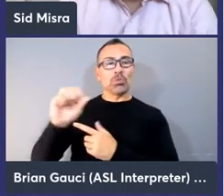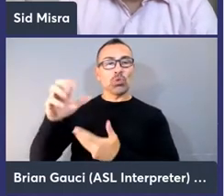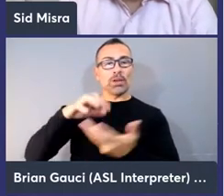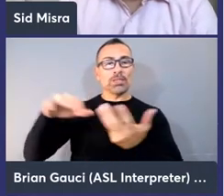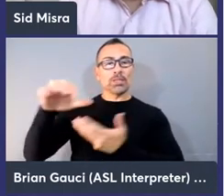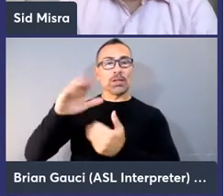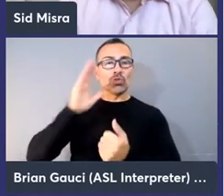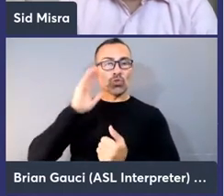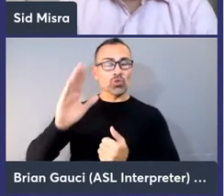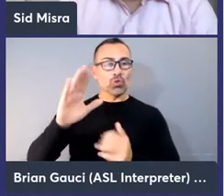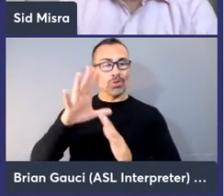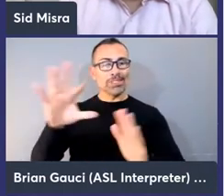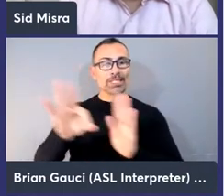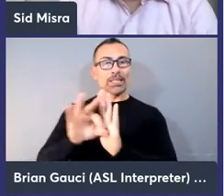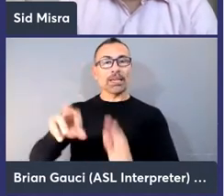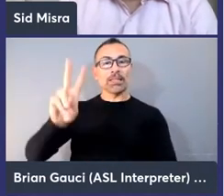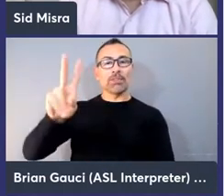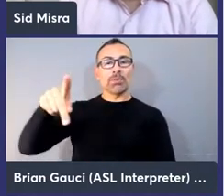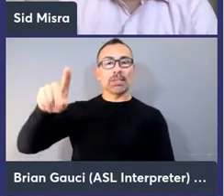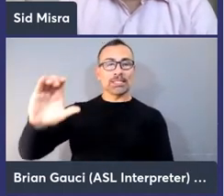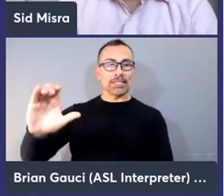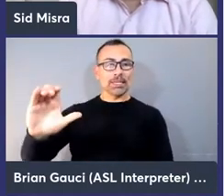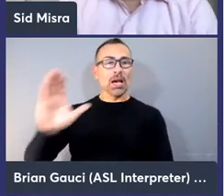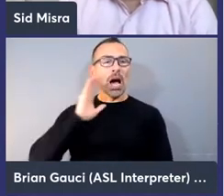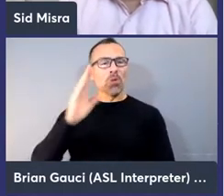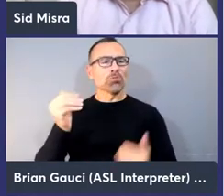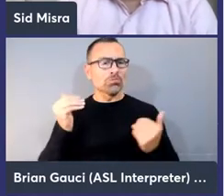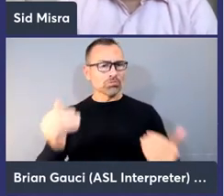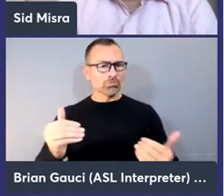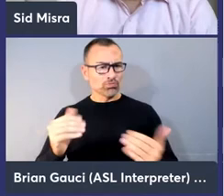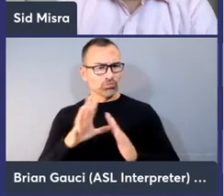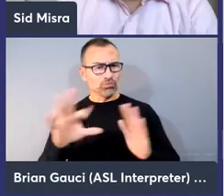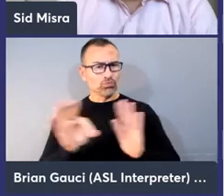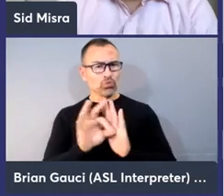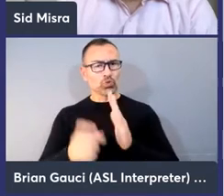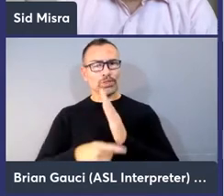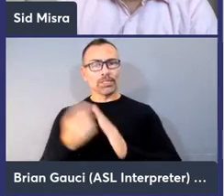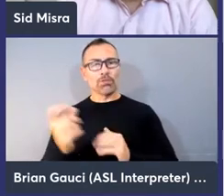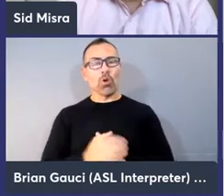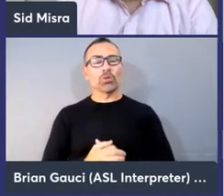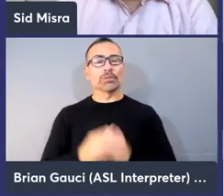VPC. I'm going to go with the default. I'm also going to go with the default